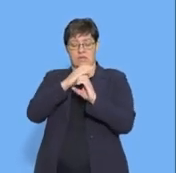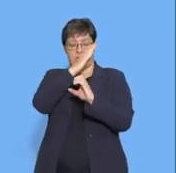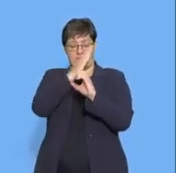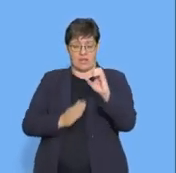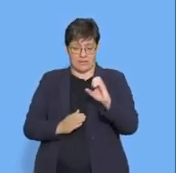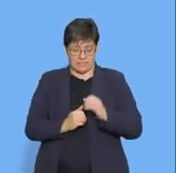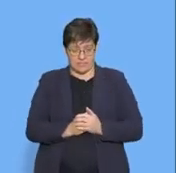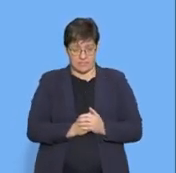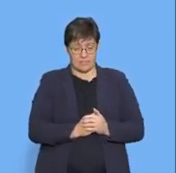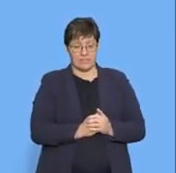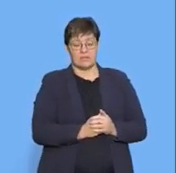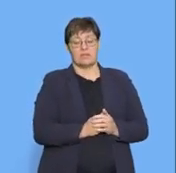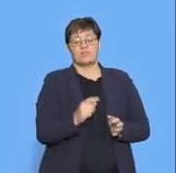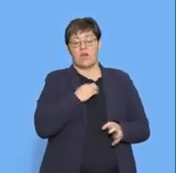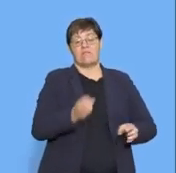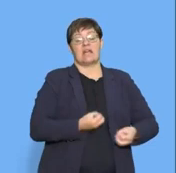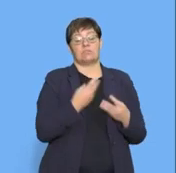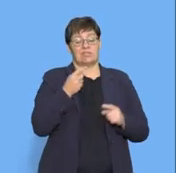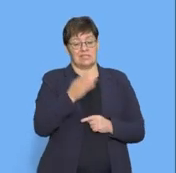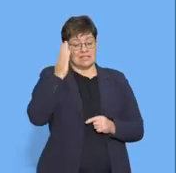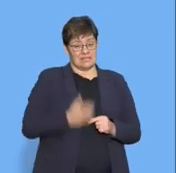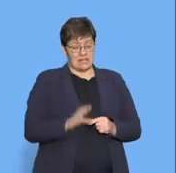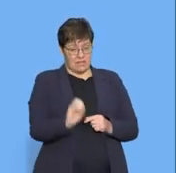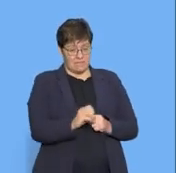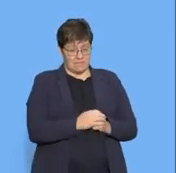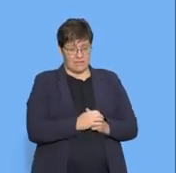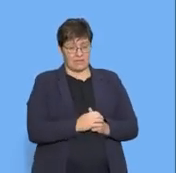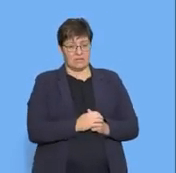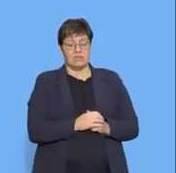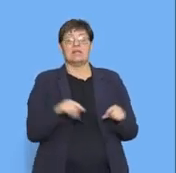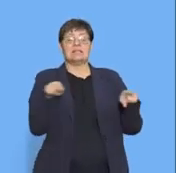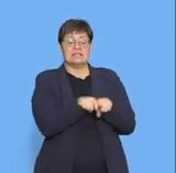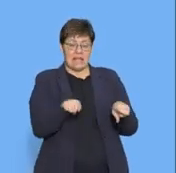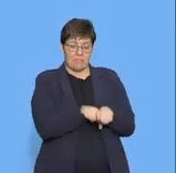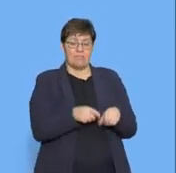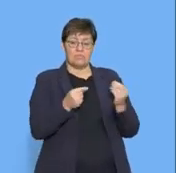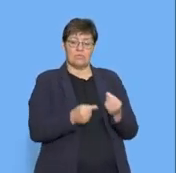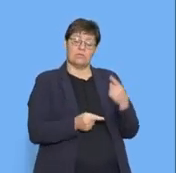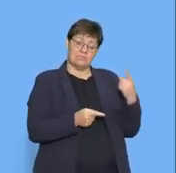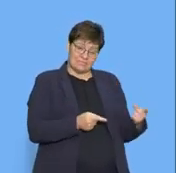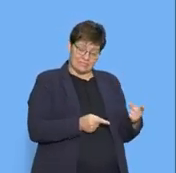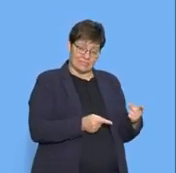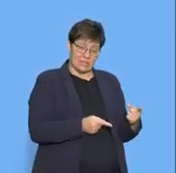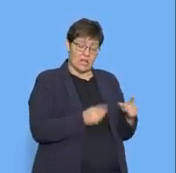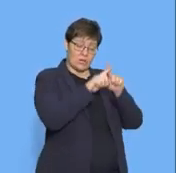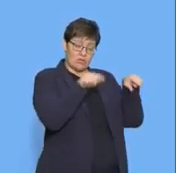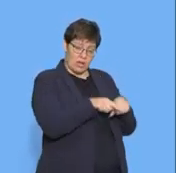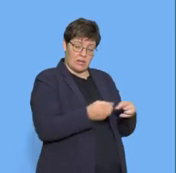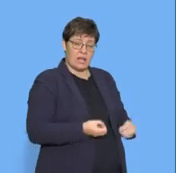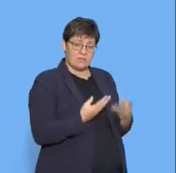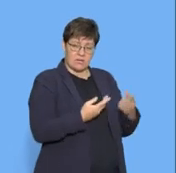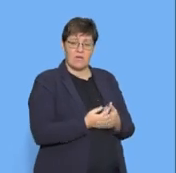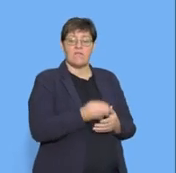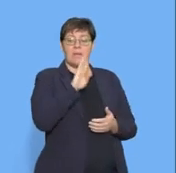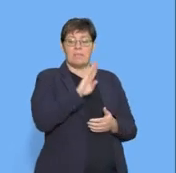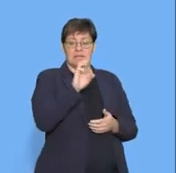over cos of phi. So now we have an expression for that side. We're going to do the same thing now and use this